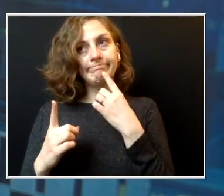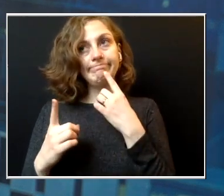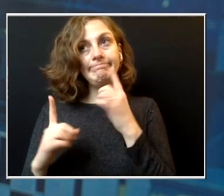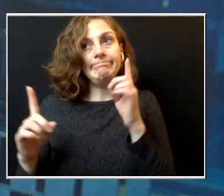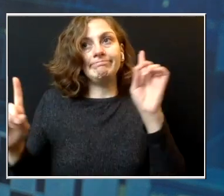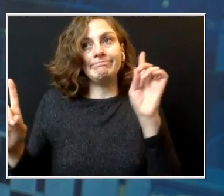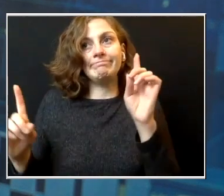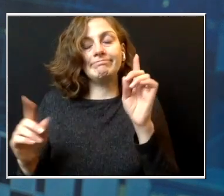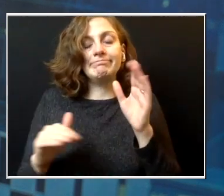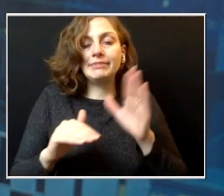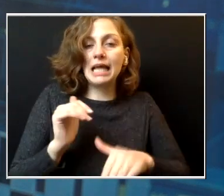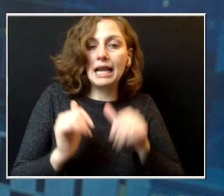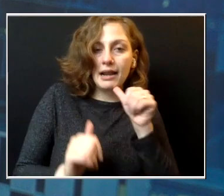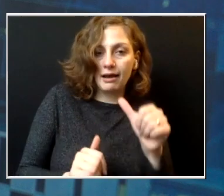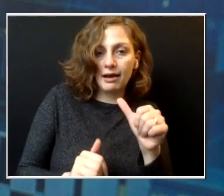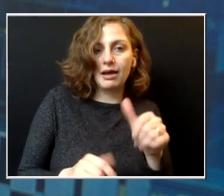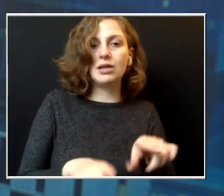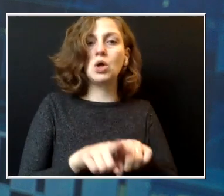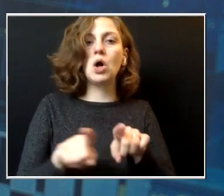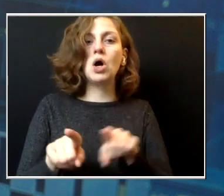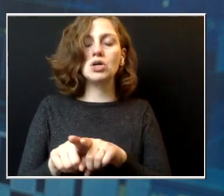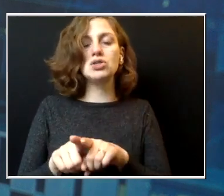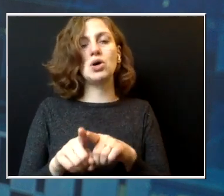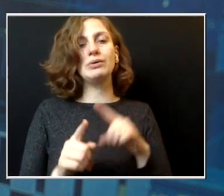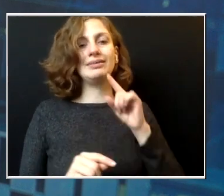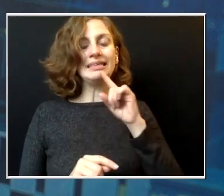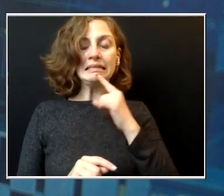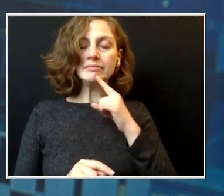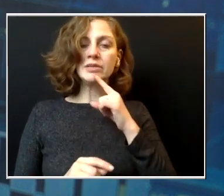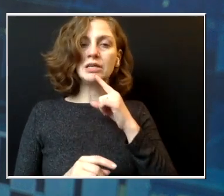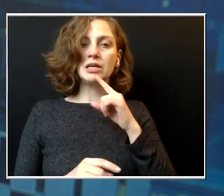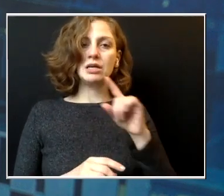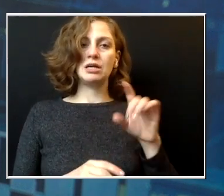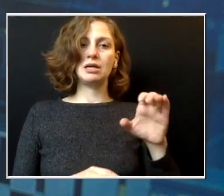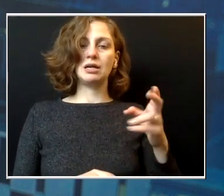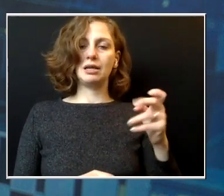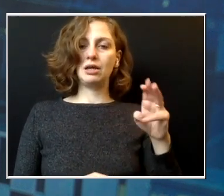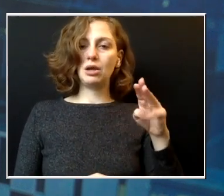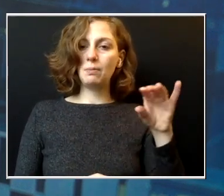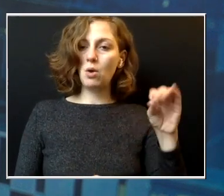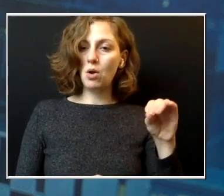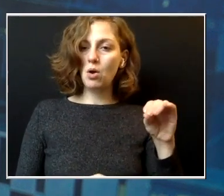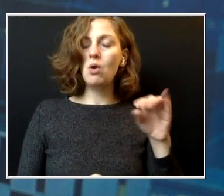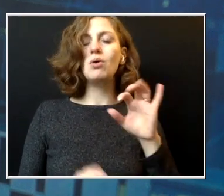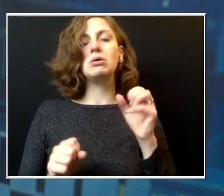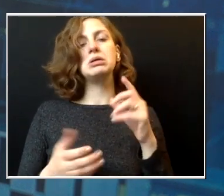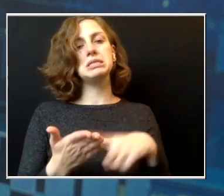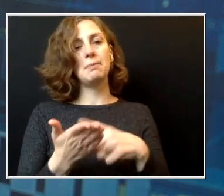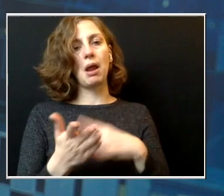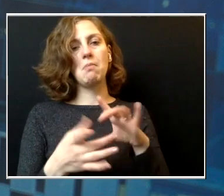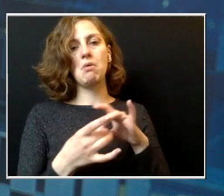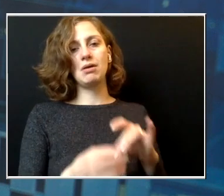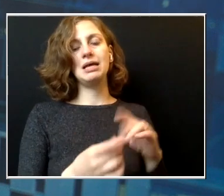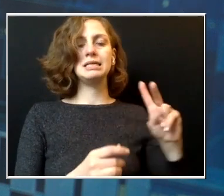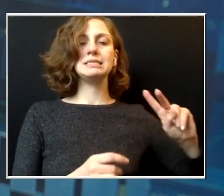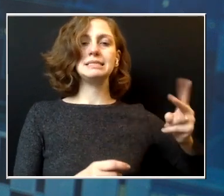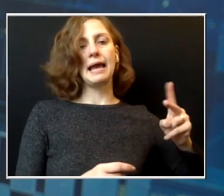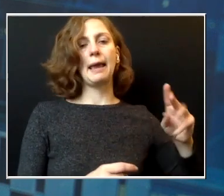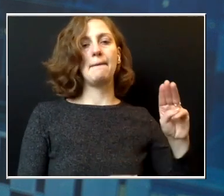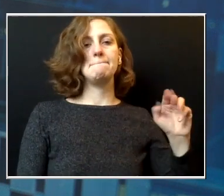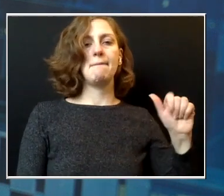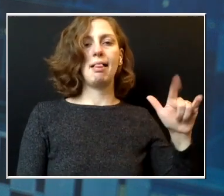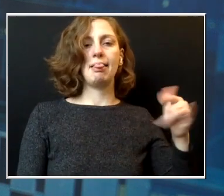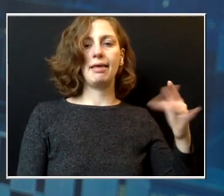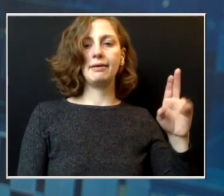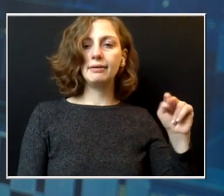also be associated with what's called a second malignancy. So I don't think there's anything to be concerned about. CAR T therapy is clearly